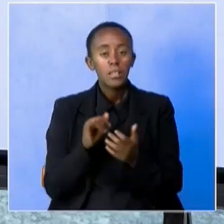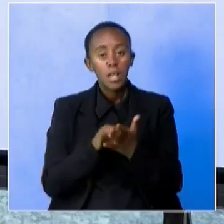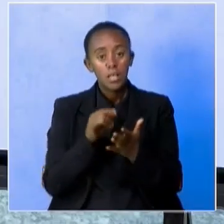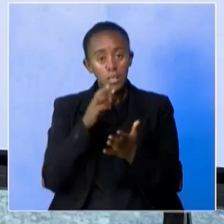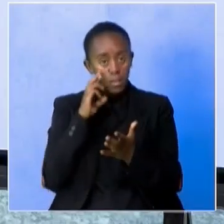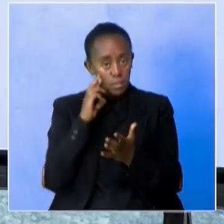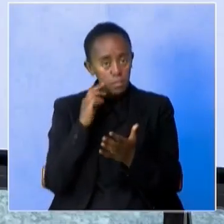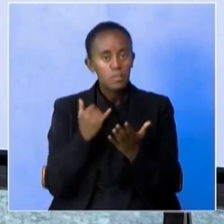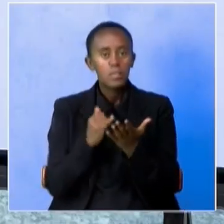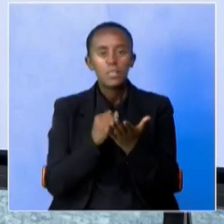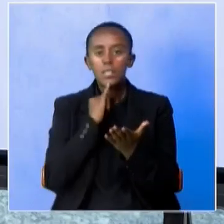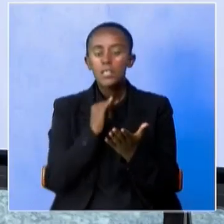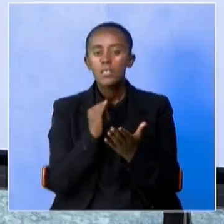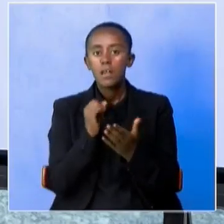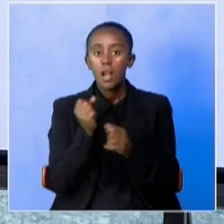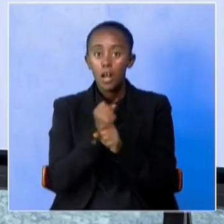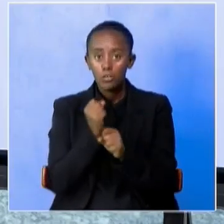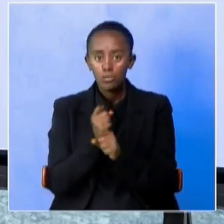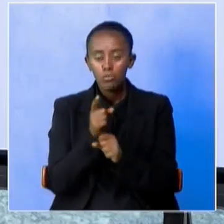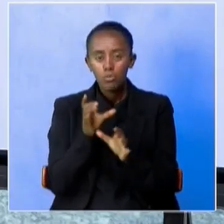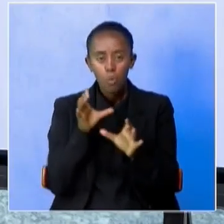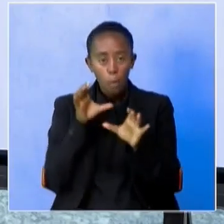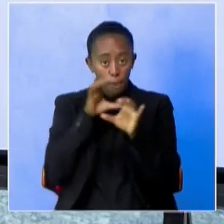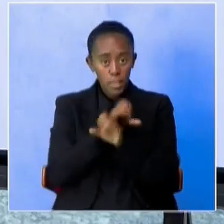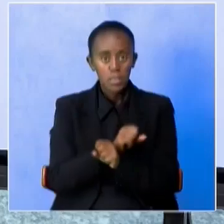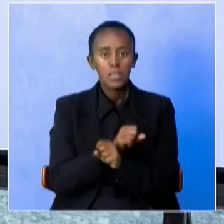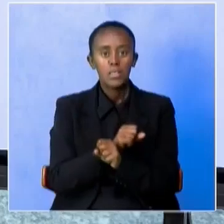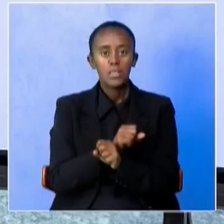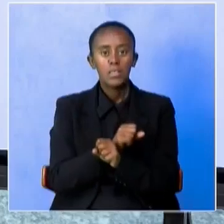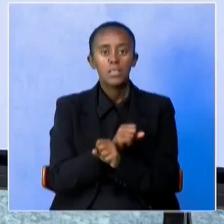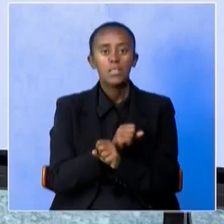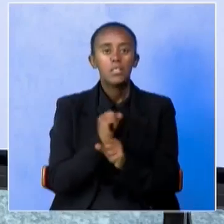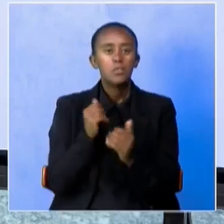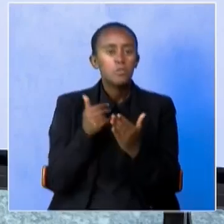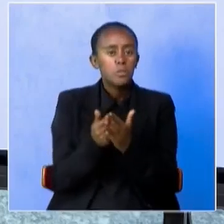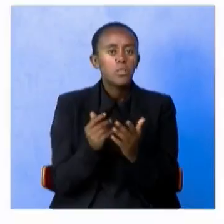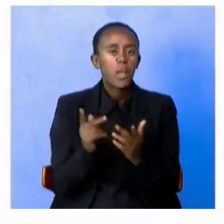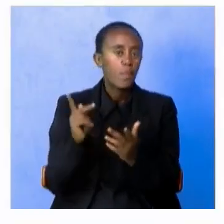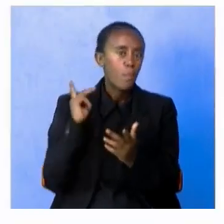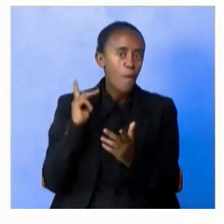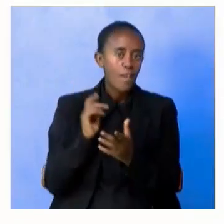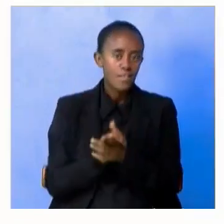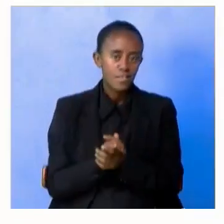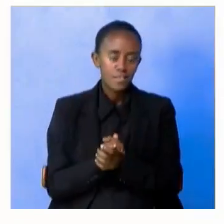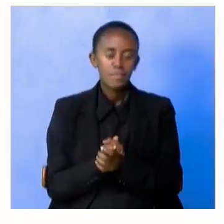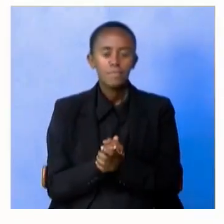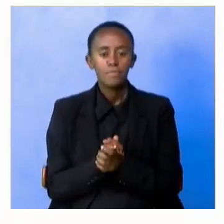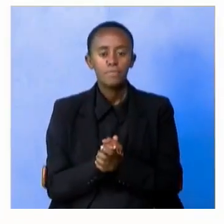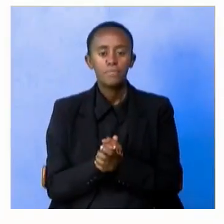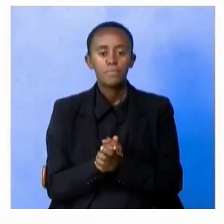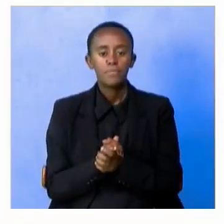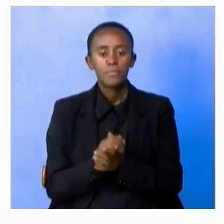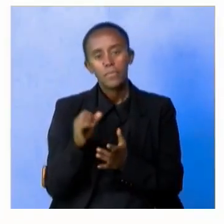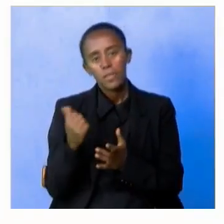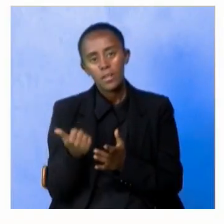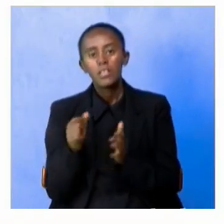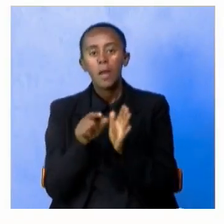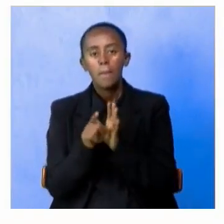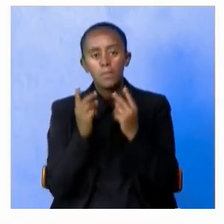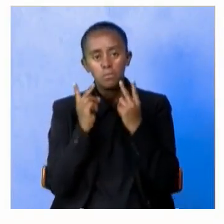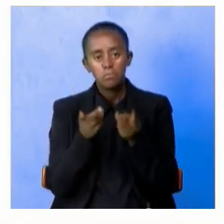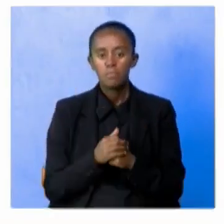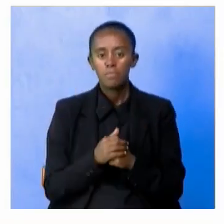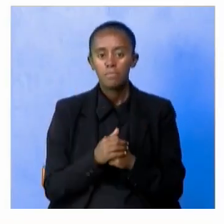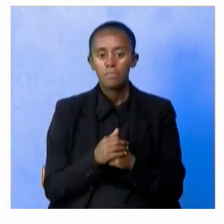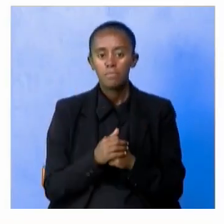case, it is an action completed in recent past. And what else? What other examples can we